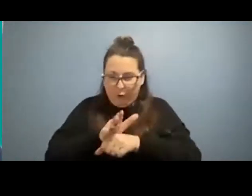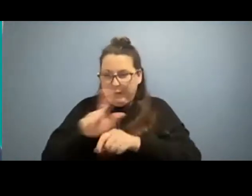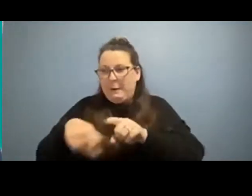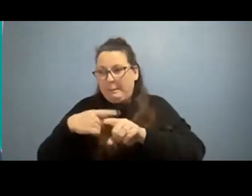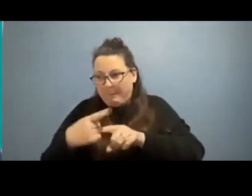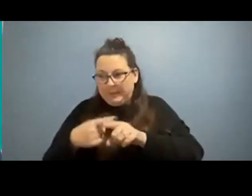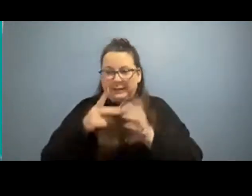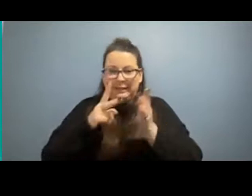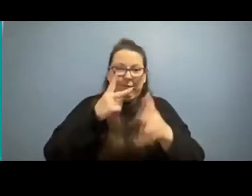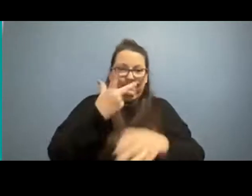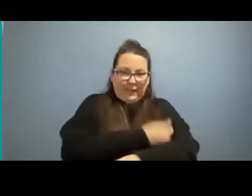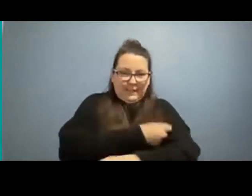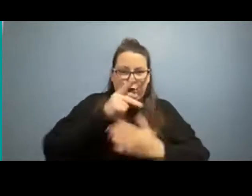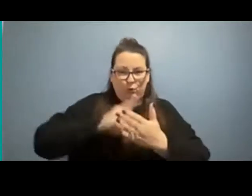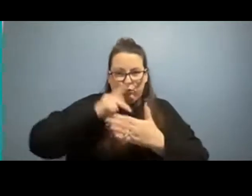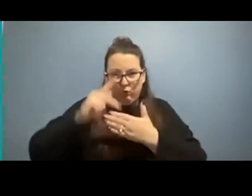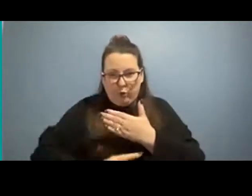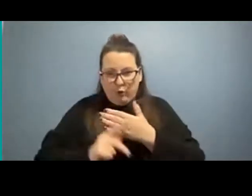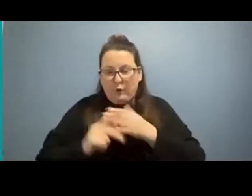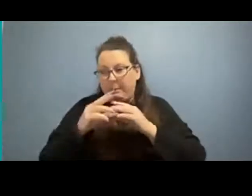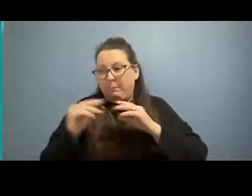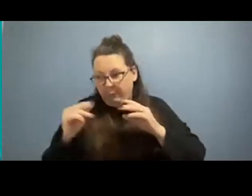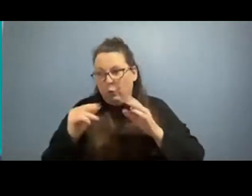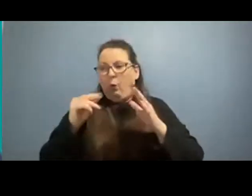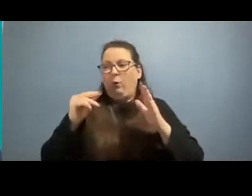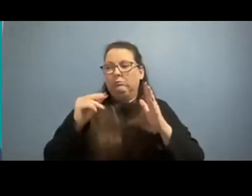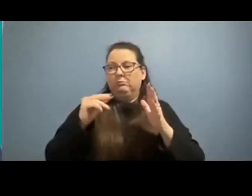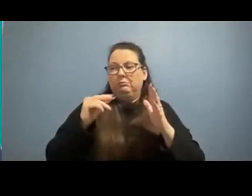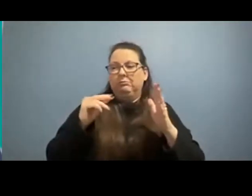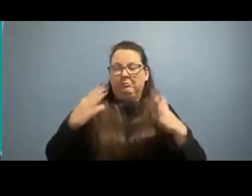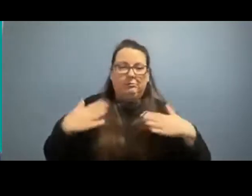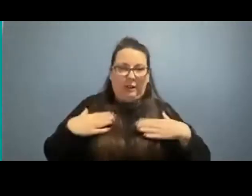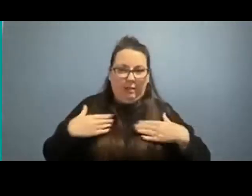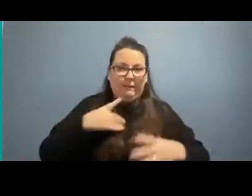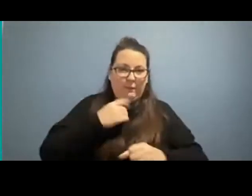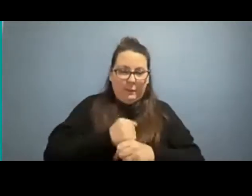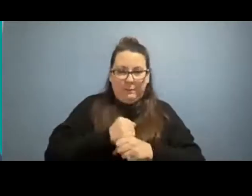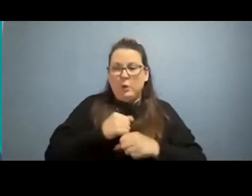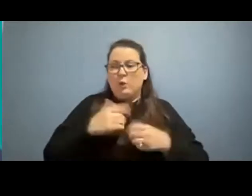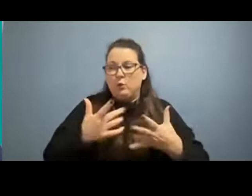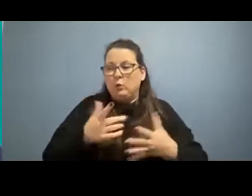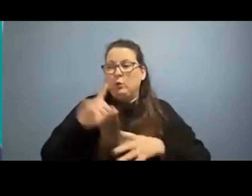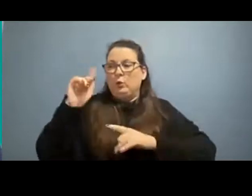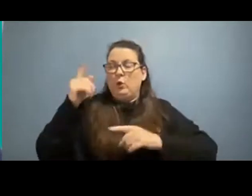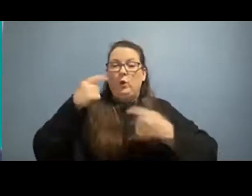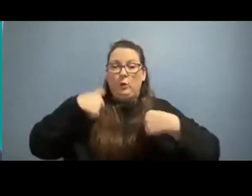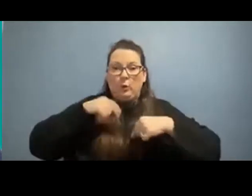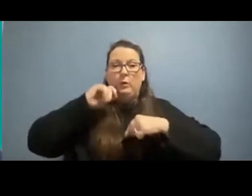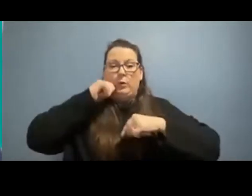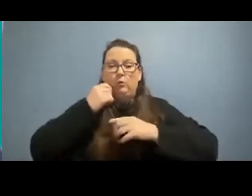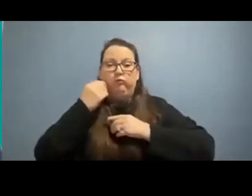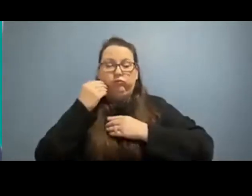Health. So ultimately tonight is to provide you information and to listen to your questions and address